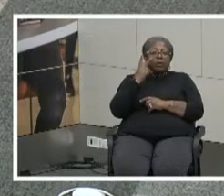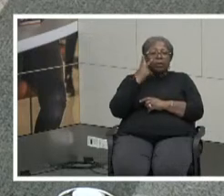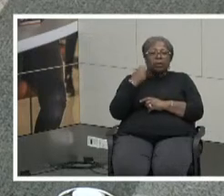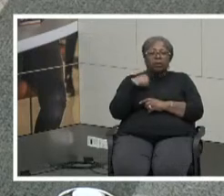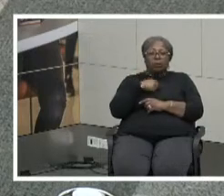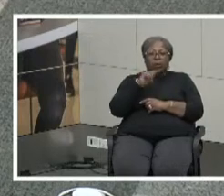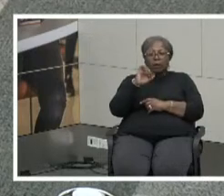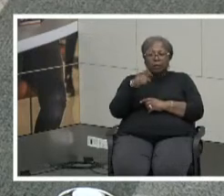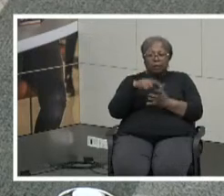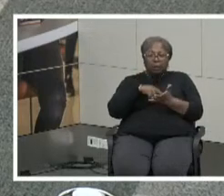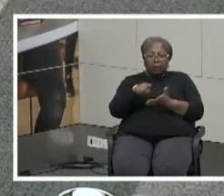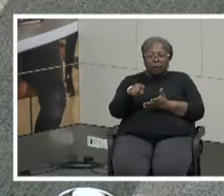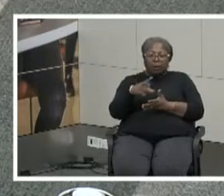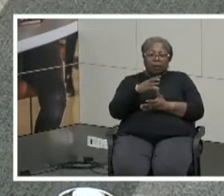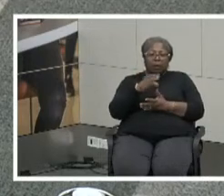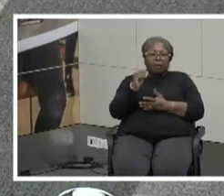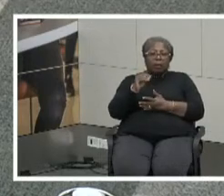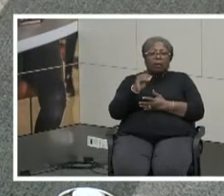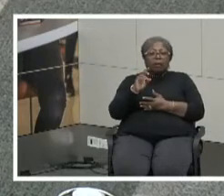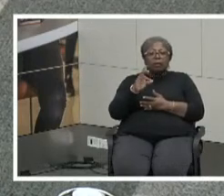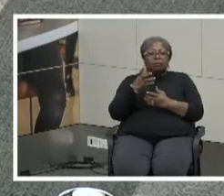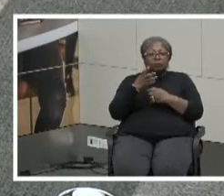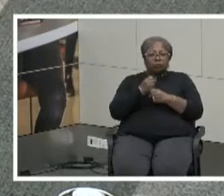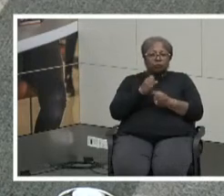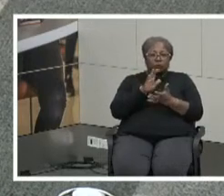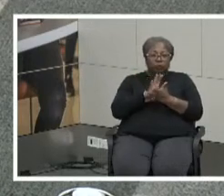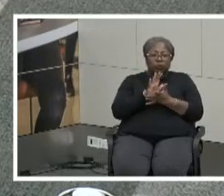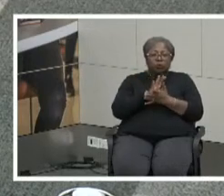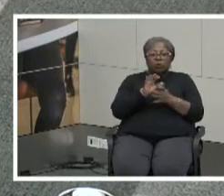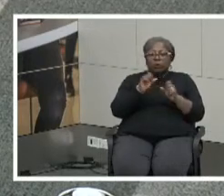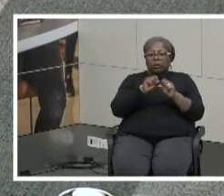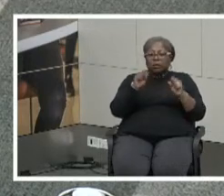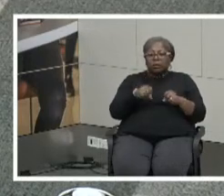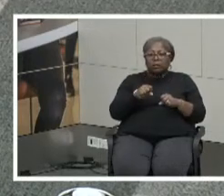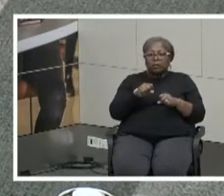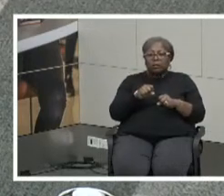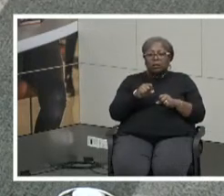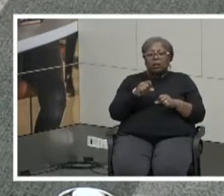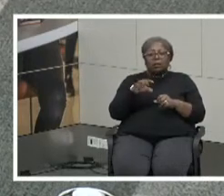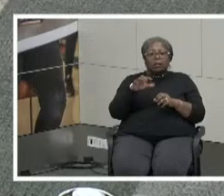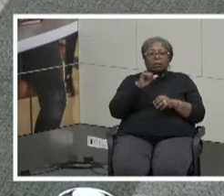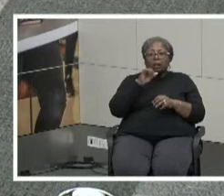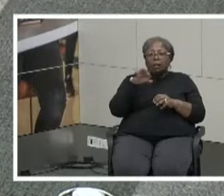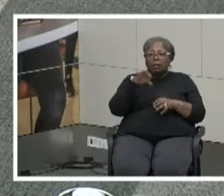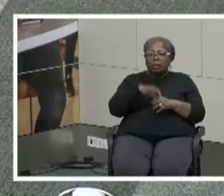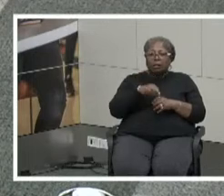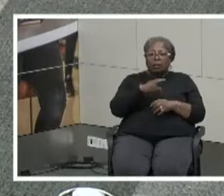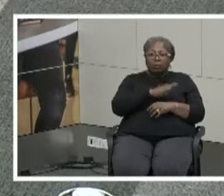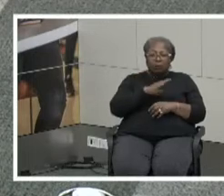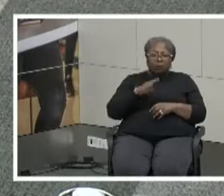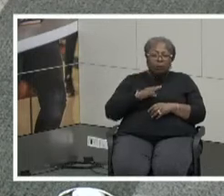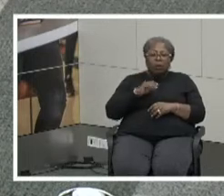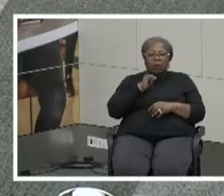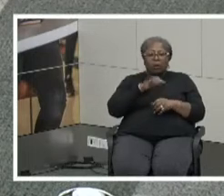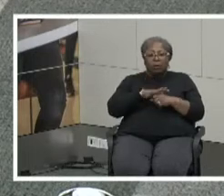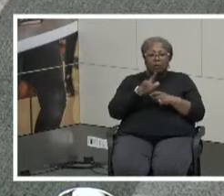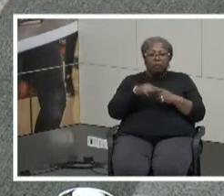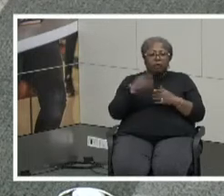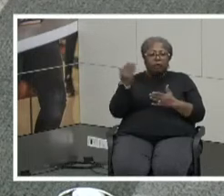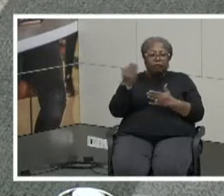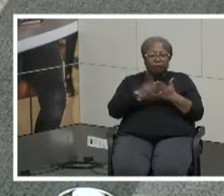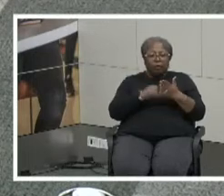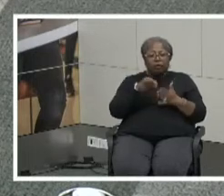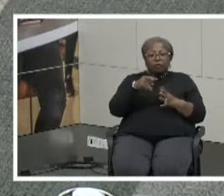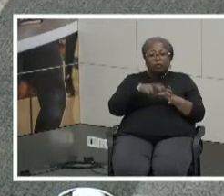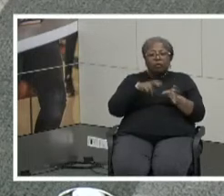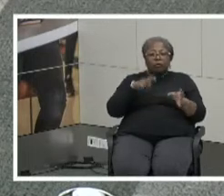are taxpayers and want democracy restored to our school system the unelected board members are not brave enough to fire you but I suspect that if